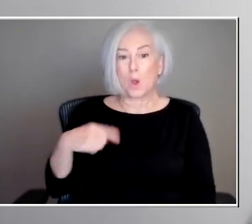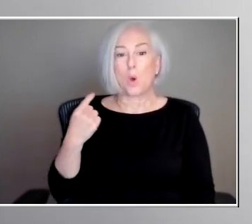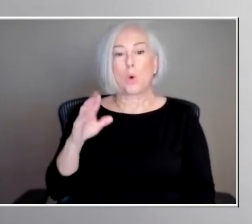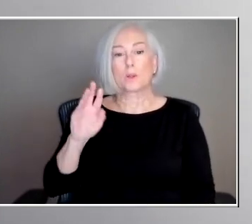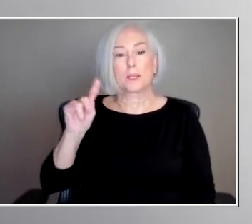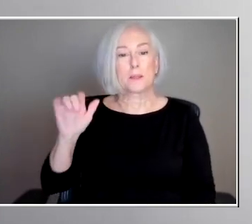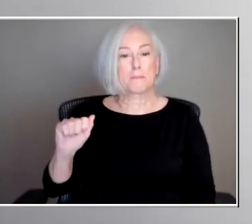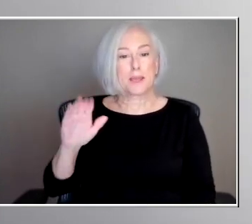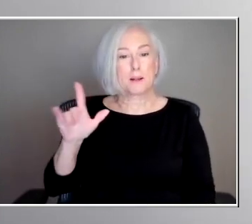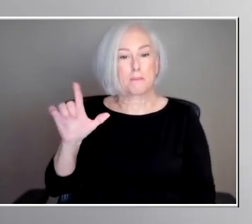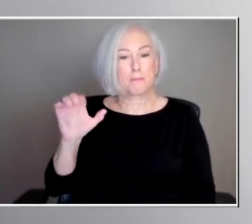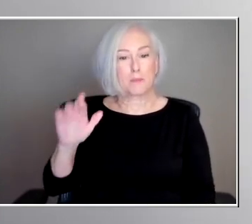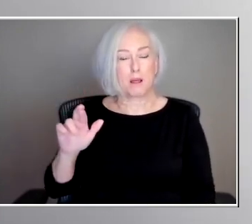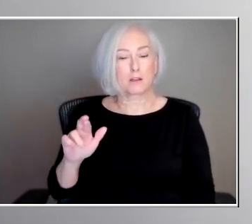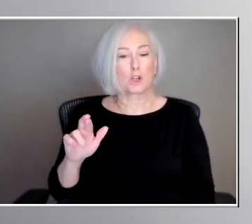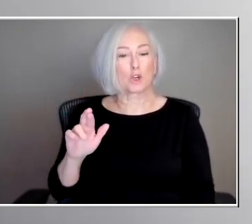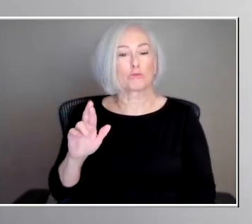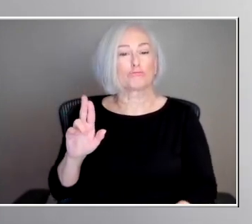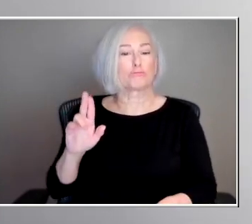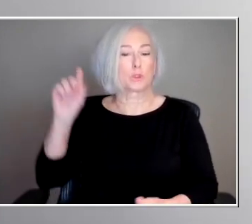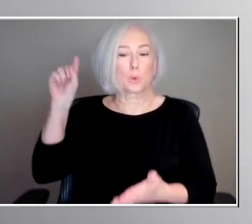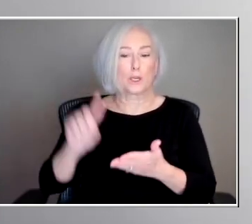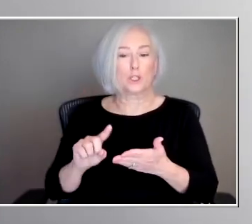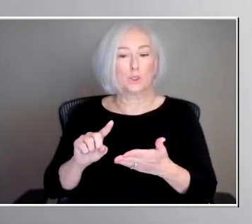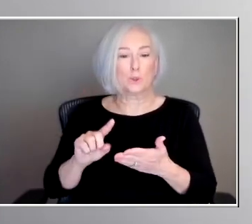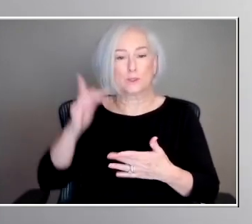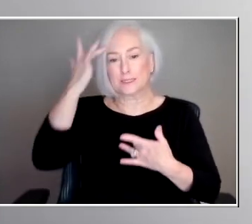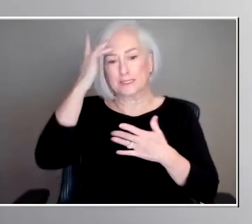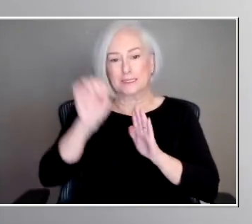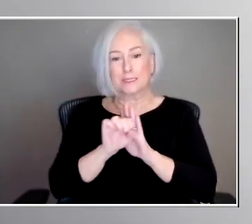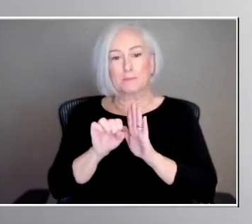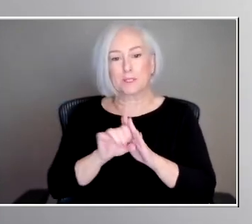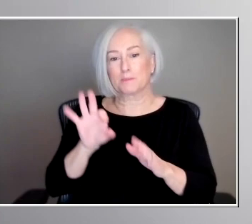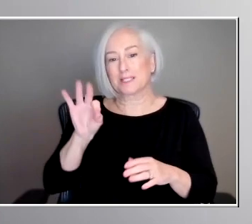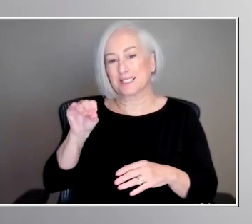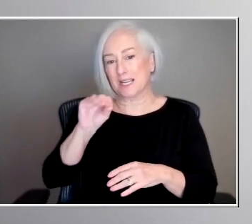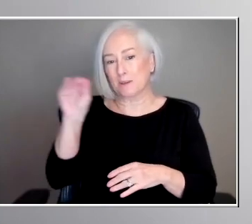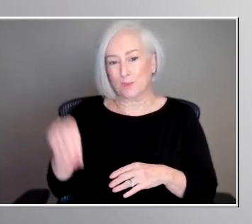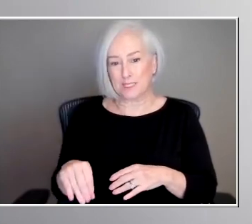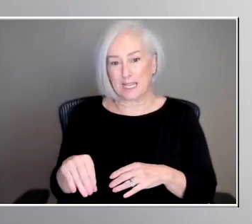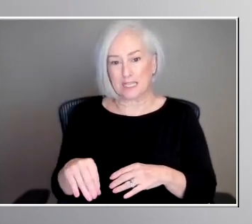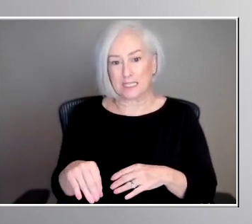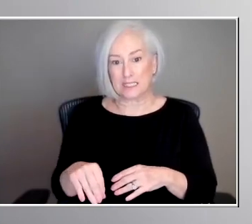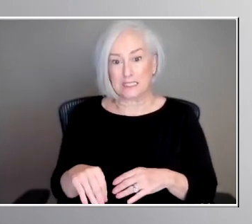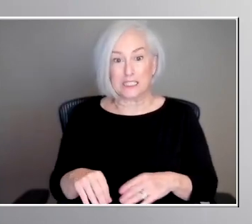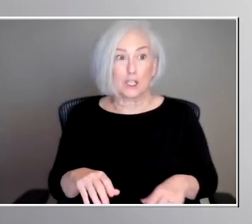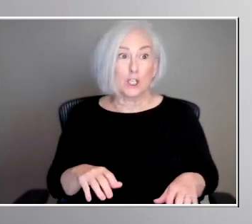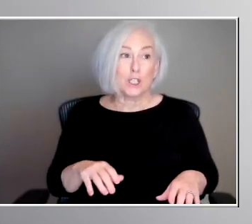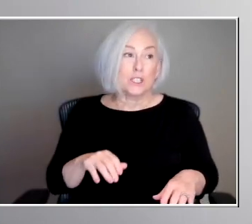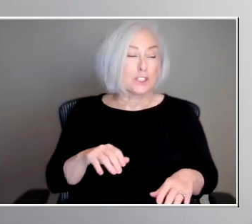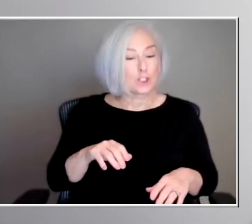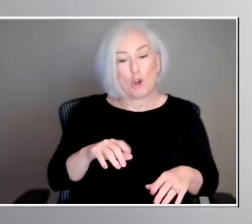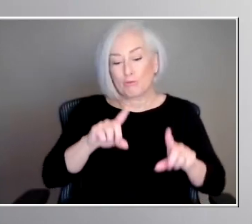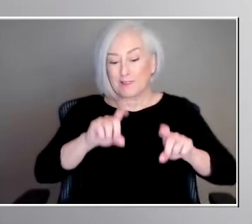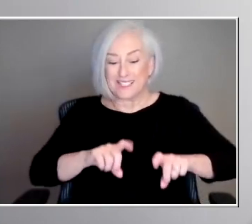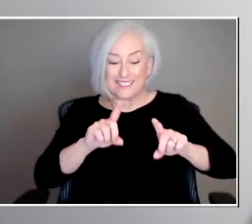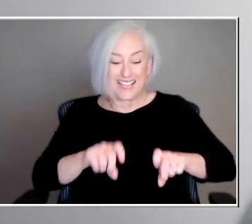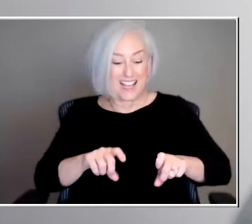have reduced my symptoms about 90% or so. So it didn't go great to trial going off of